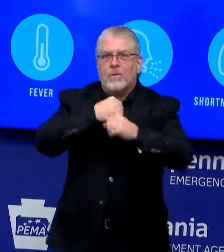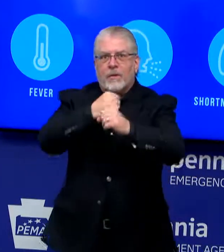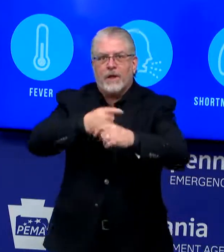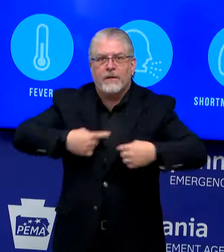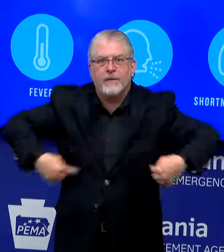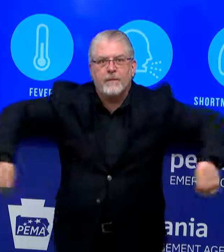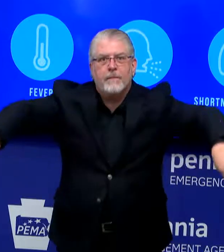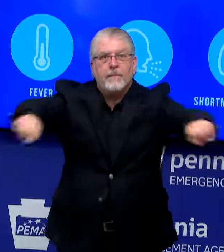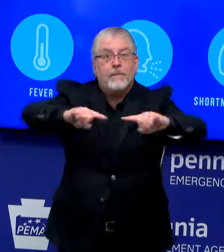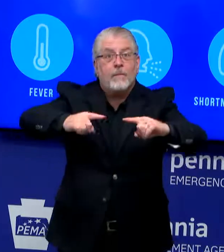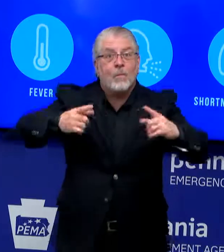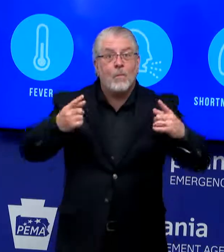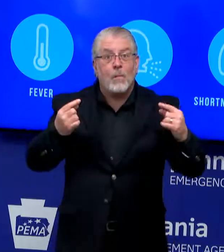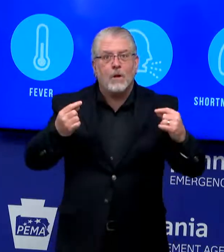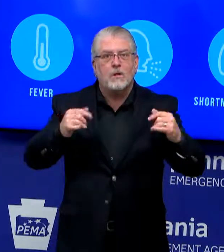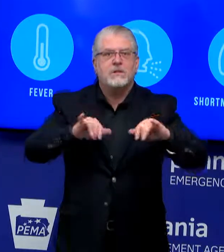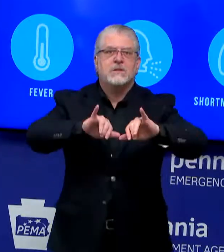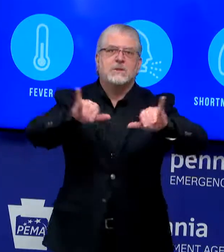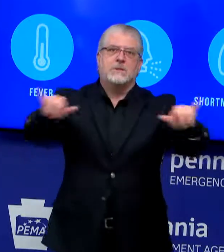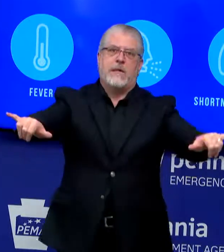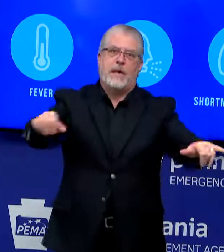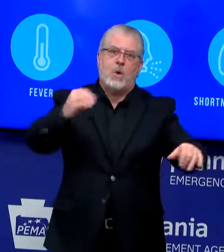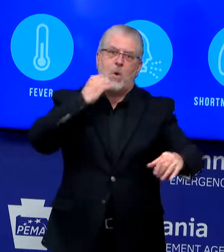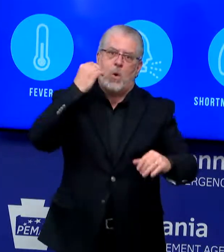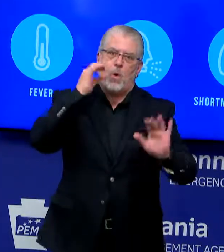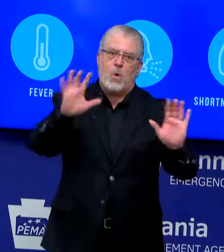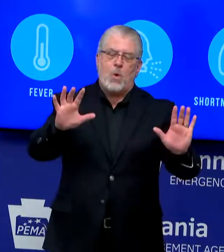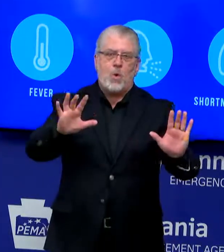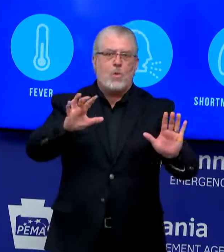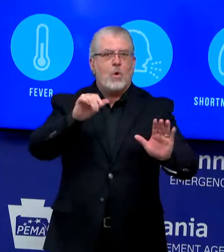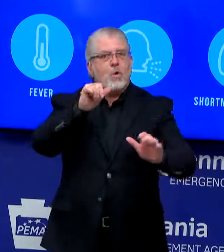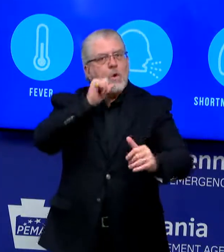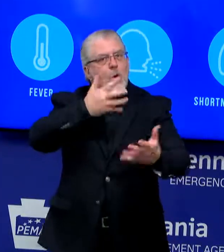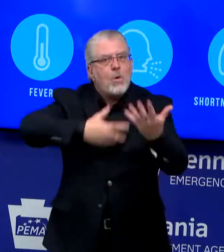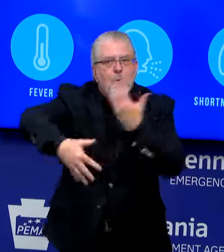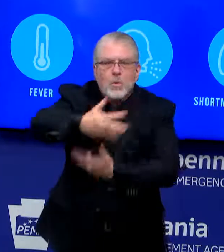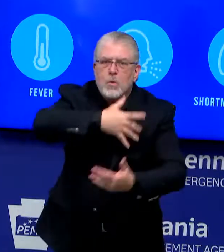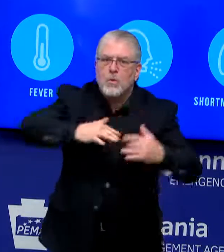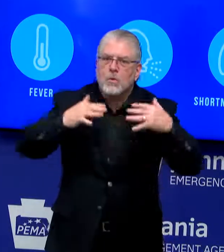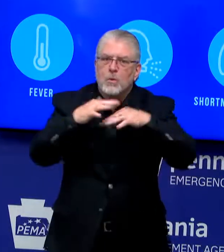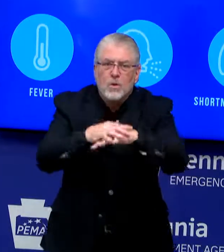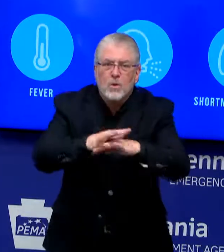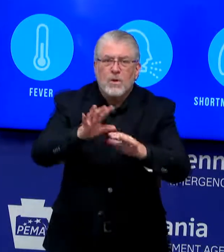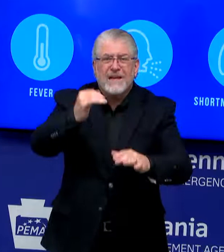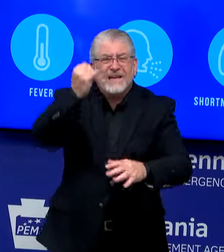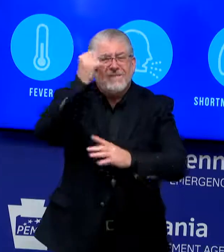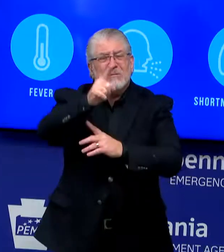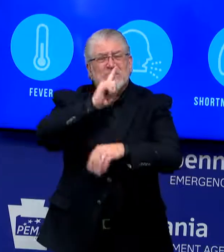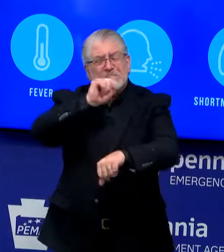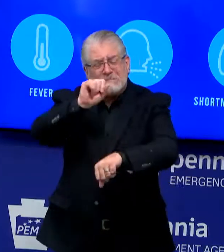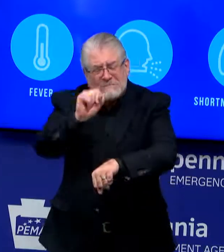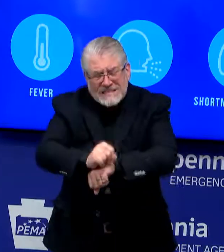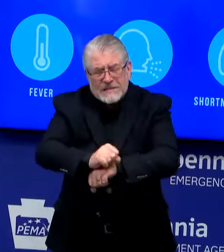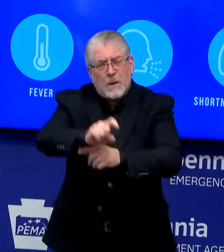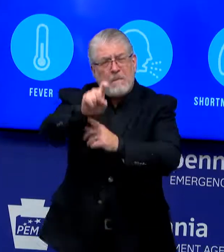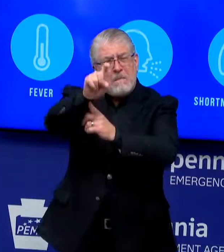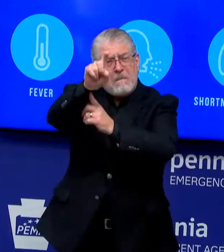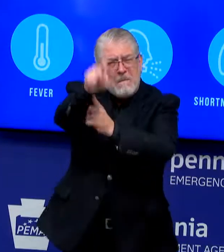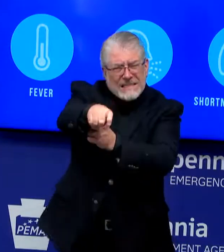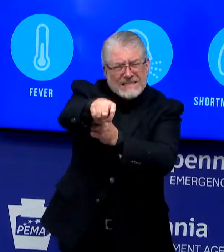staying home. Wearing a mask, washing your hands, avoiding touching others, those are great